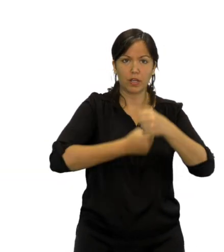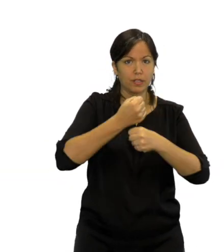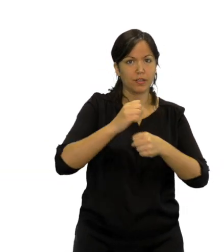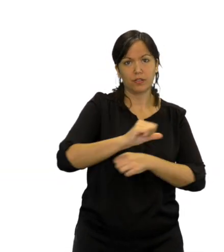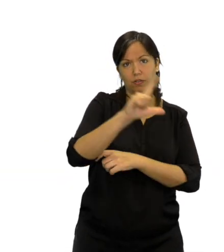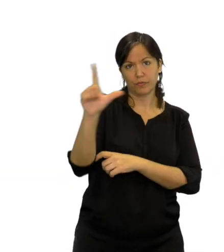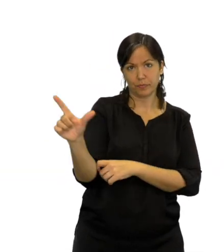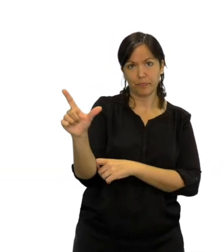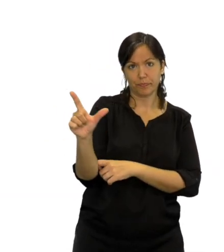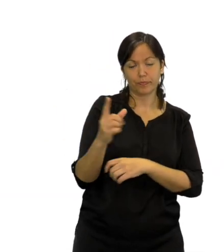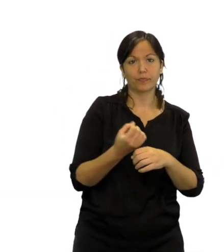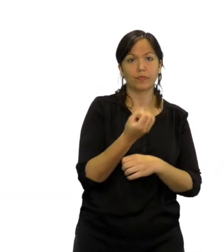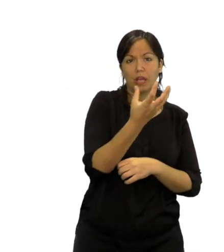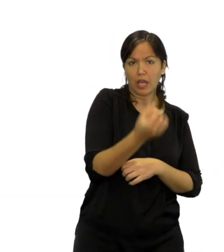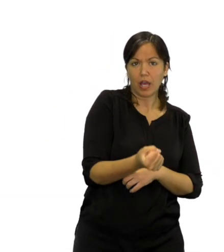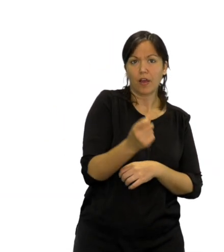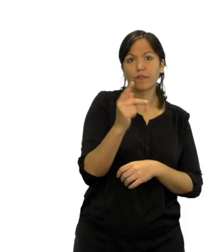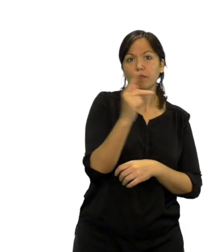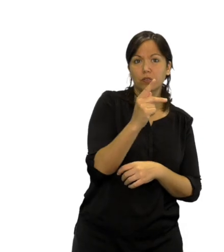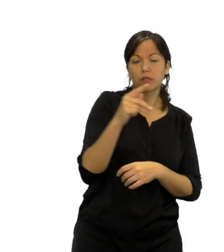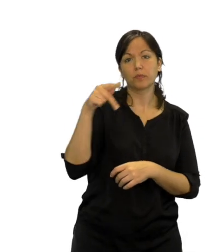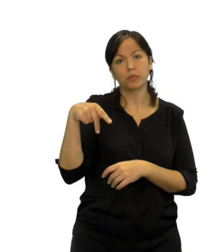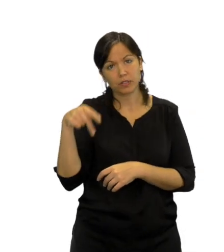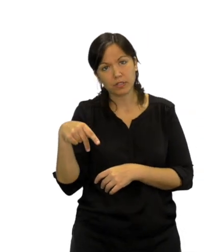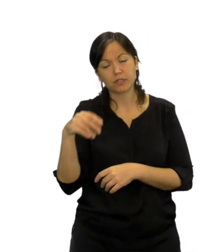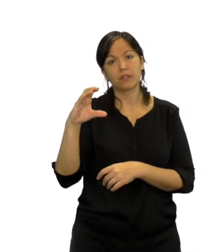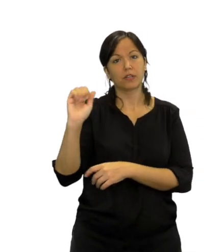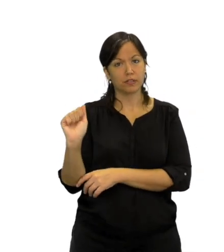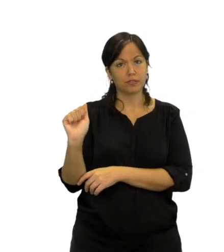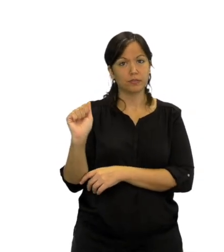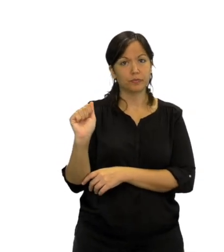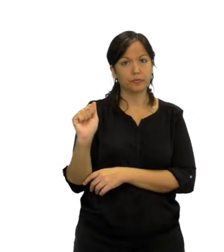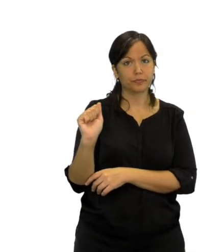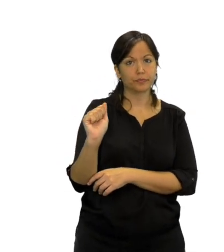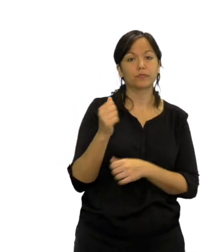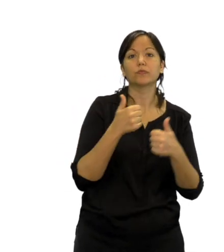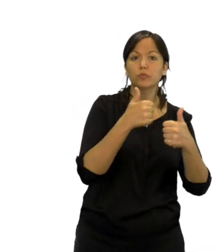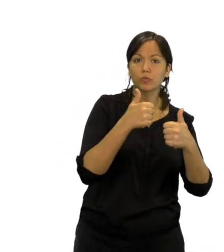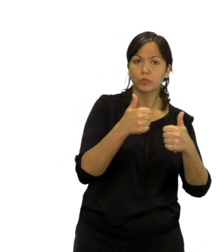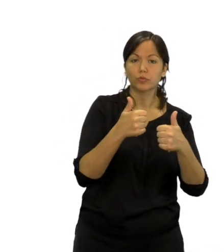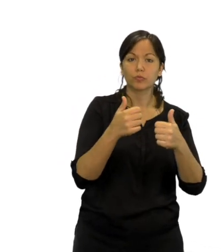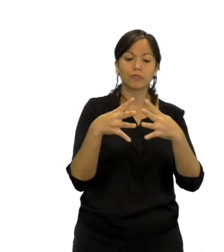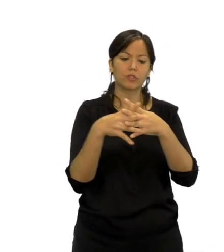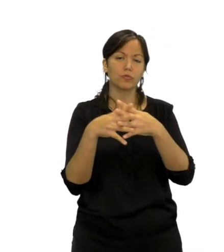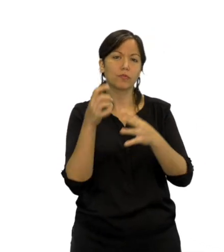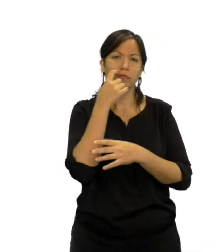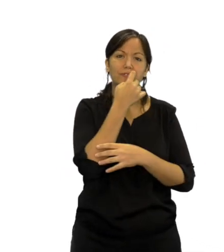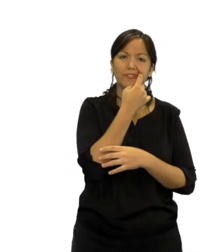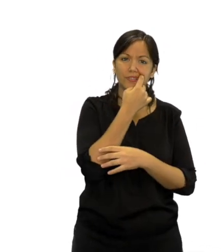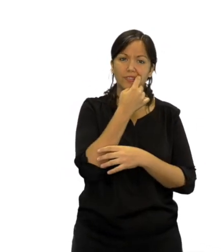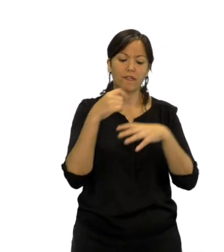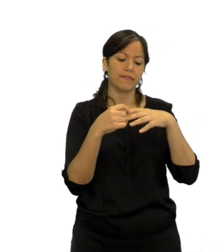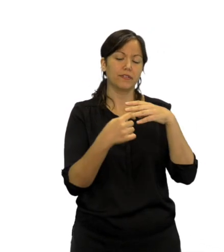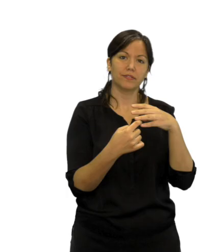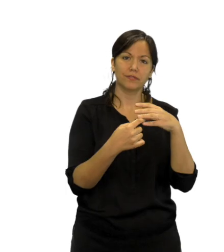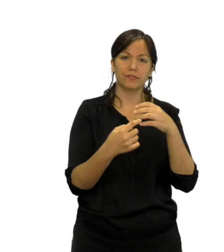can flower all year round. It is a plant rich in phosphorus, potassium, and calcium, suitable for bone